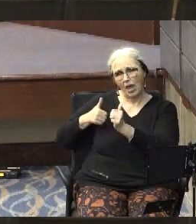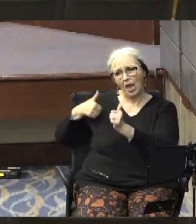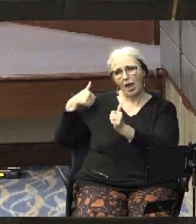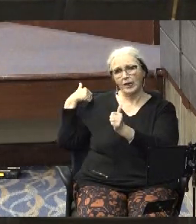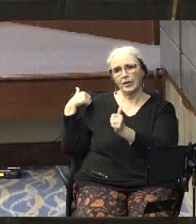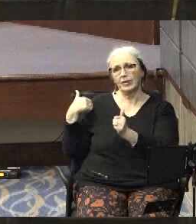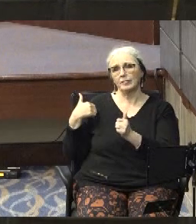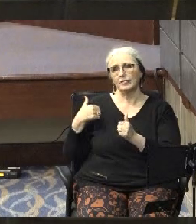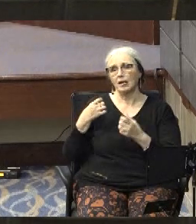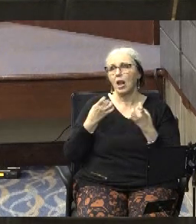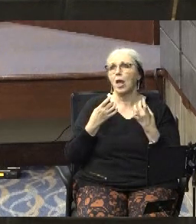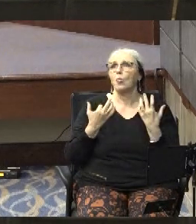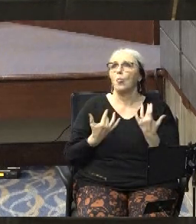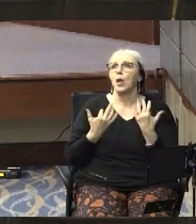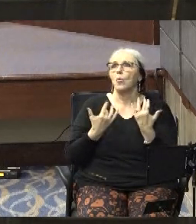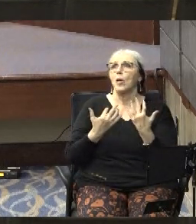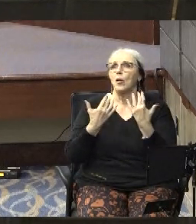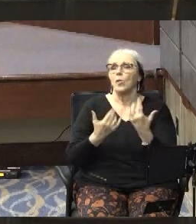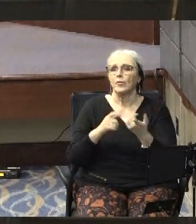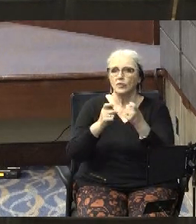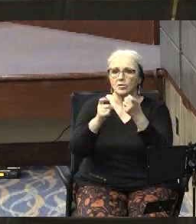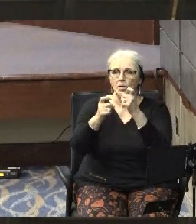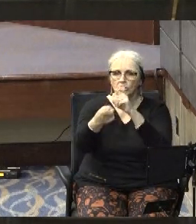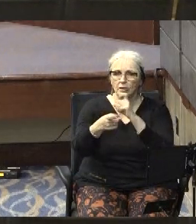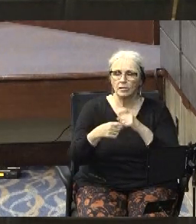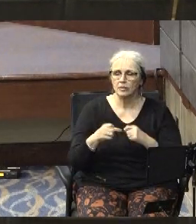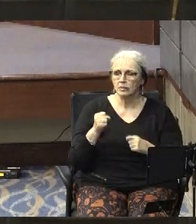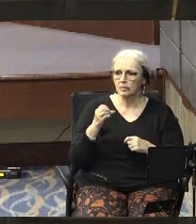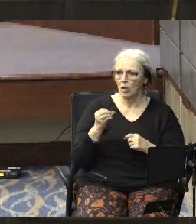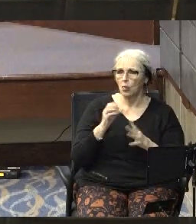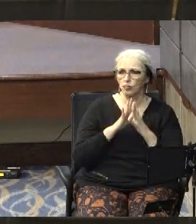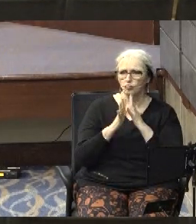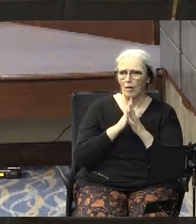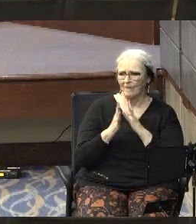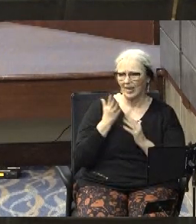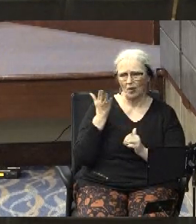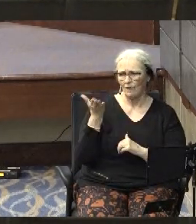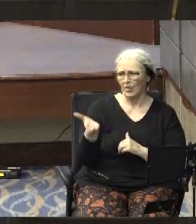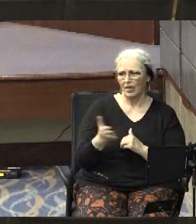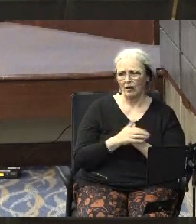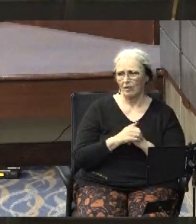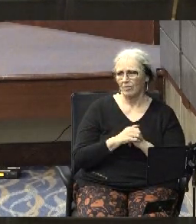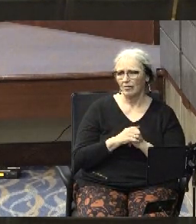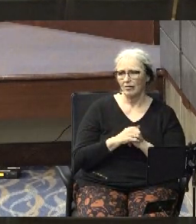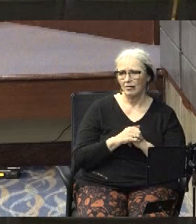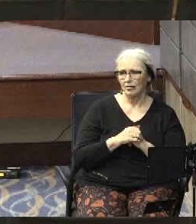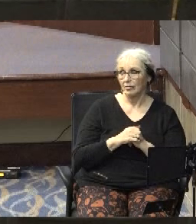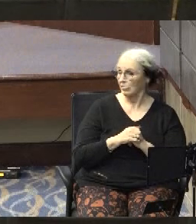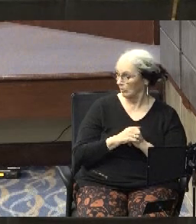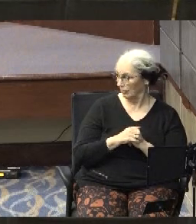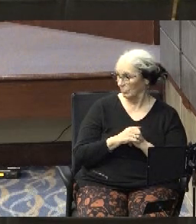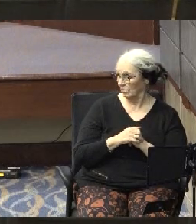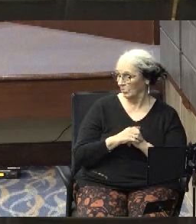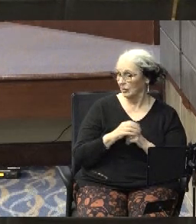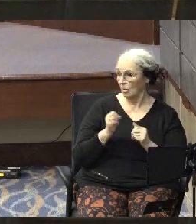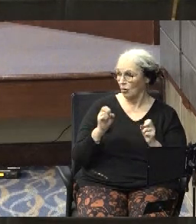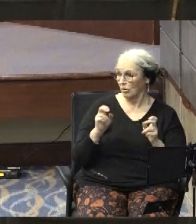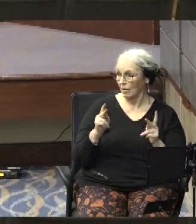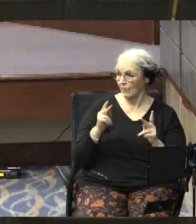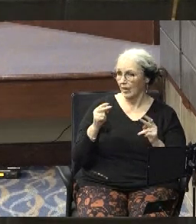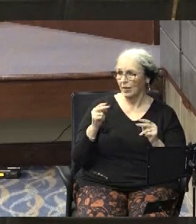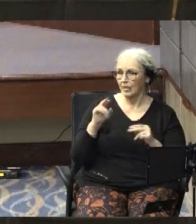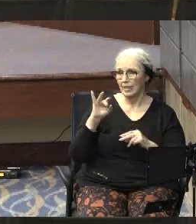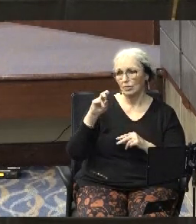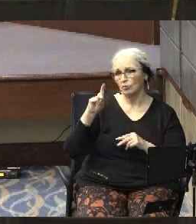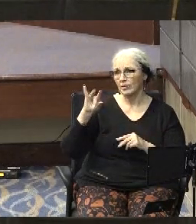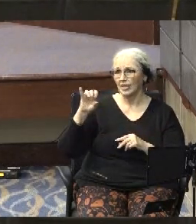for those lights to change and all the traffic there. Councilmember Rodriguez, would it be okay as the council member for that intersection to